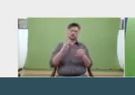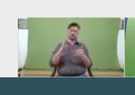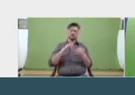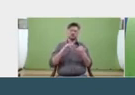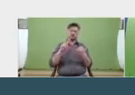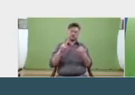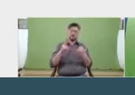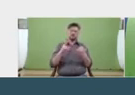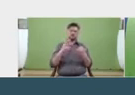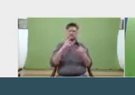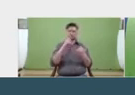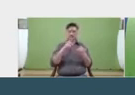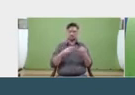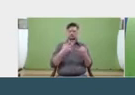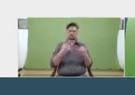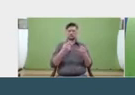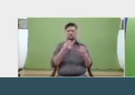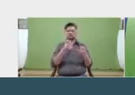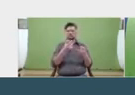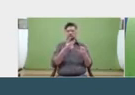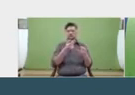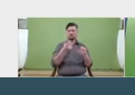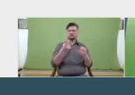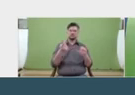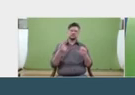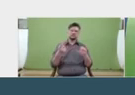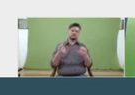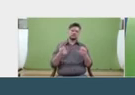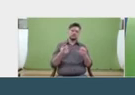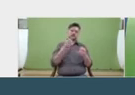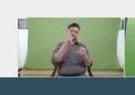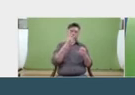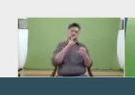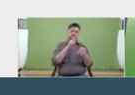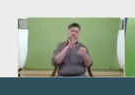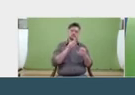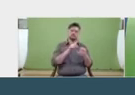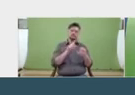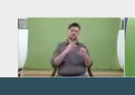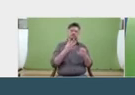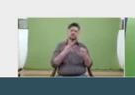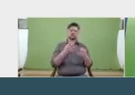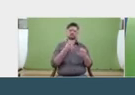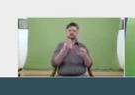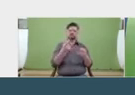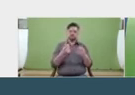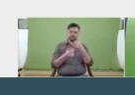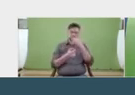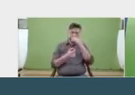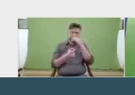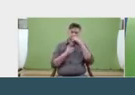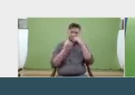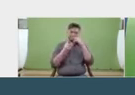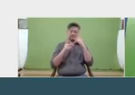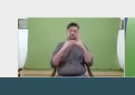vos 25 ovs 11 osb 4 anyway the point is language typically typologically